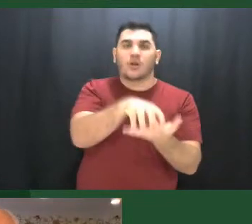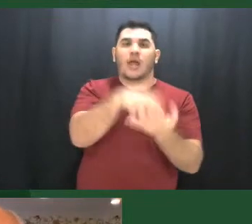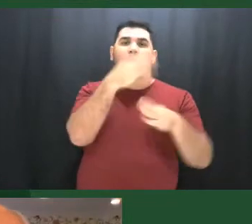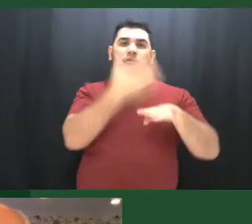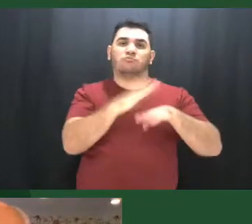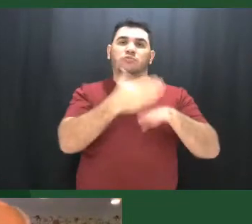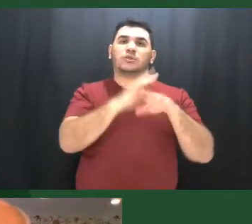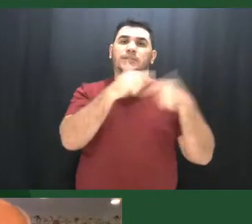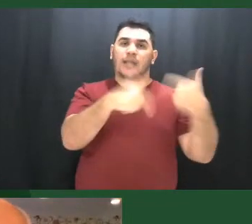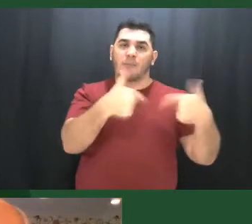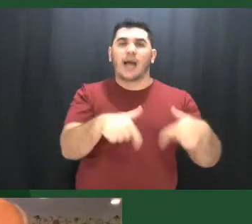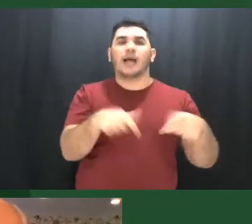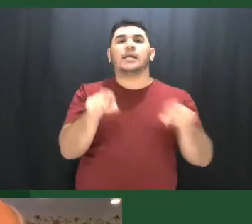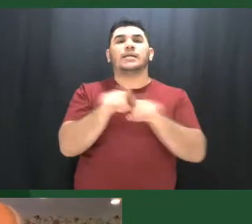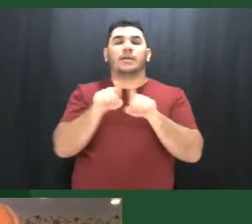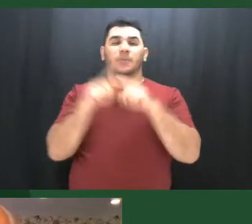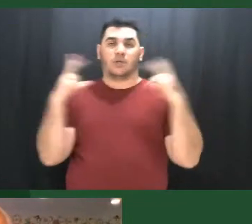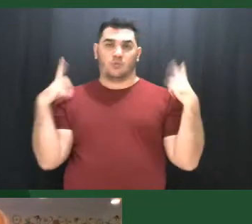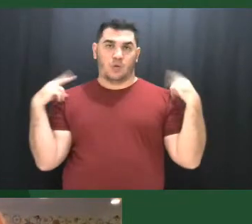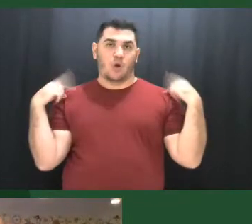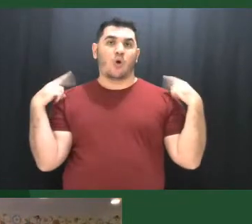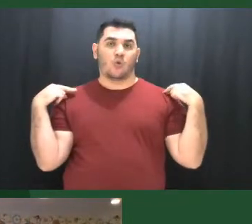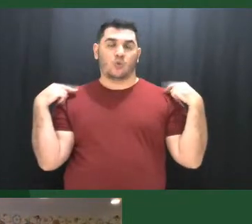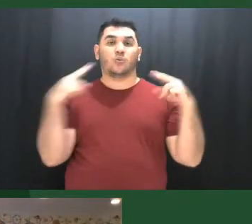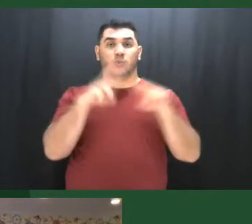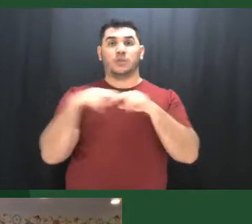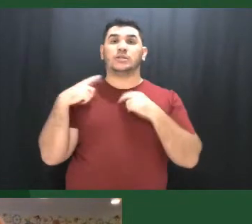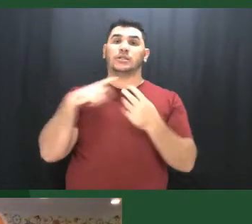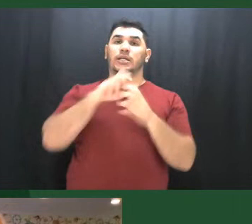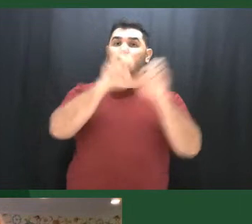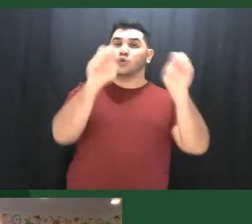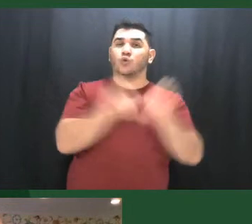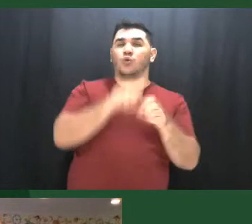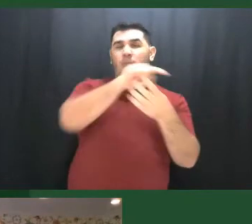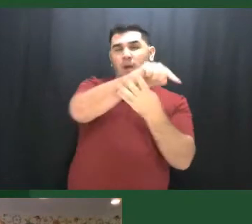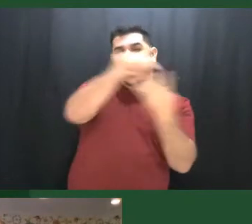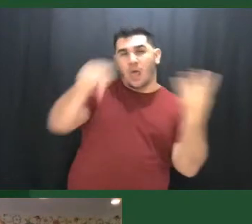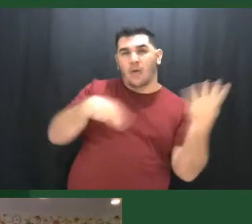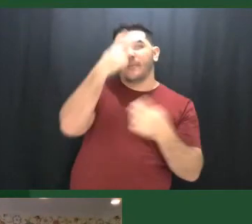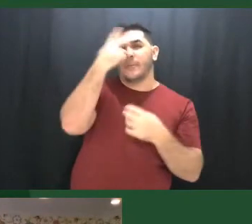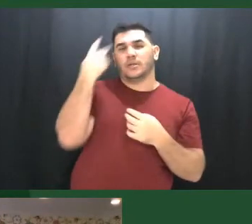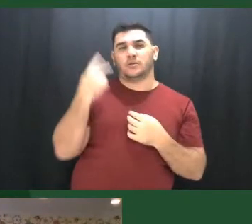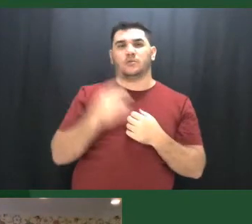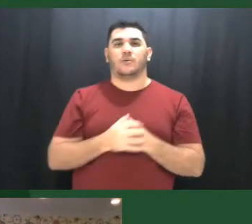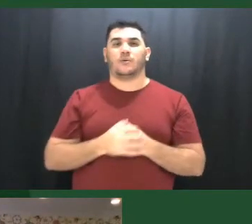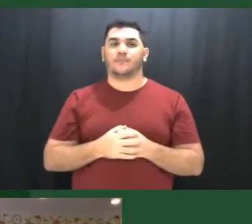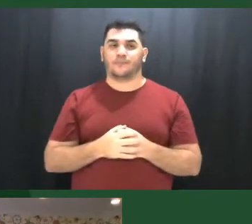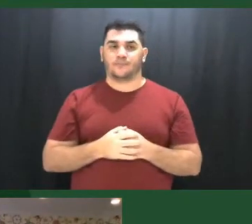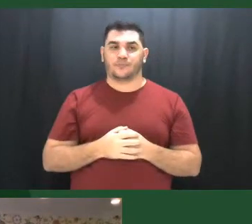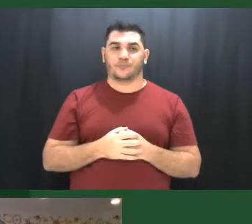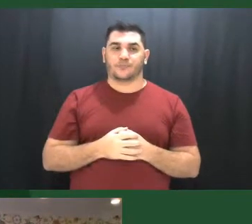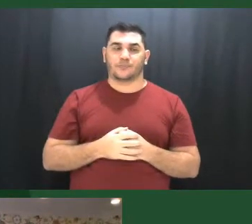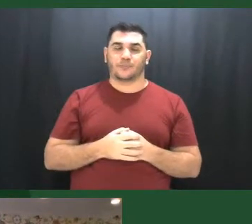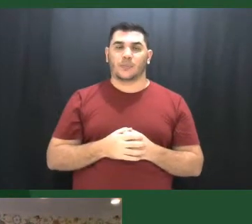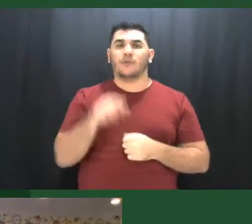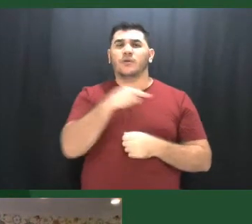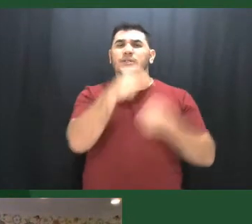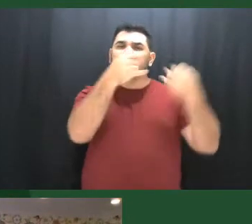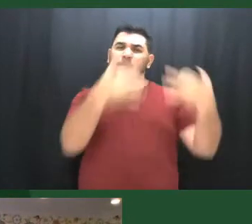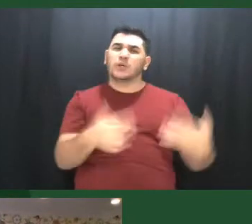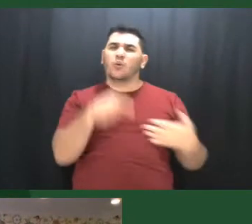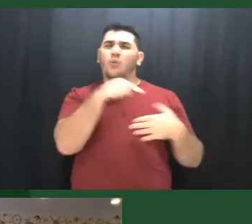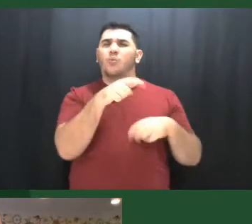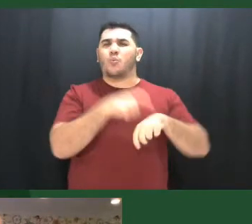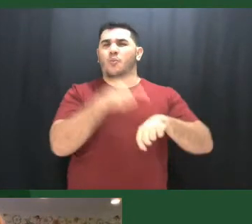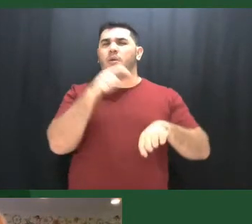have decision time frames over months. So the situation you're describing of letting your phone